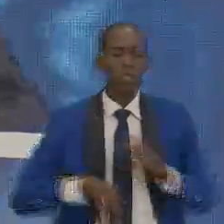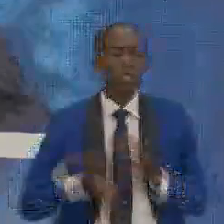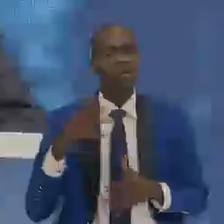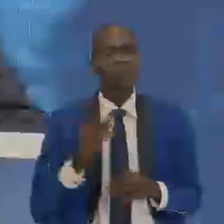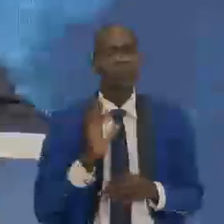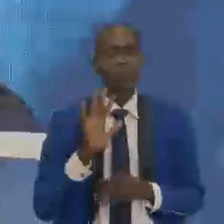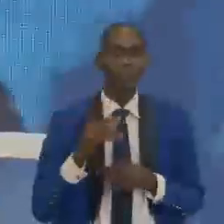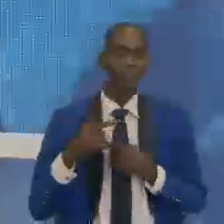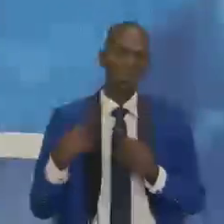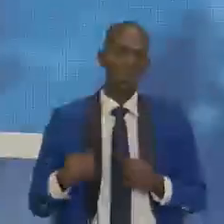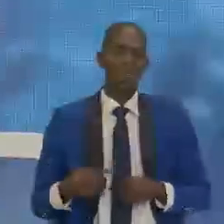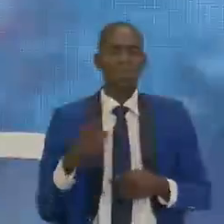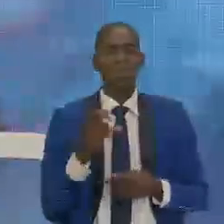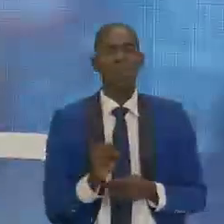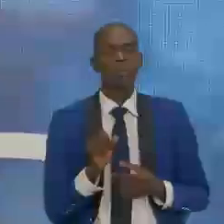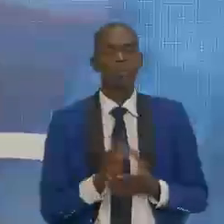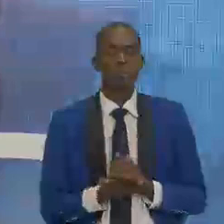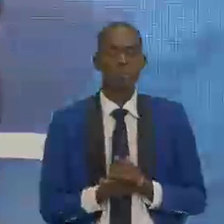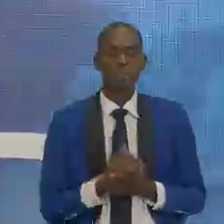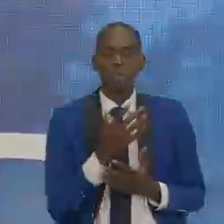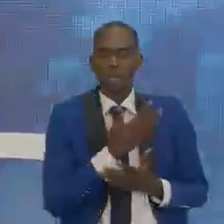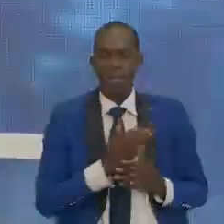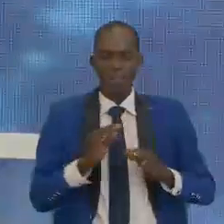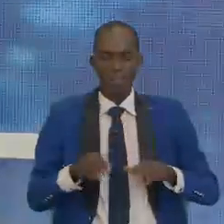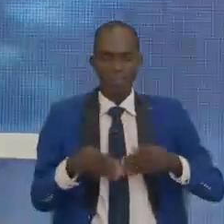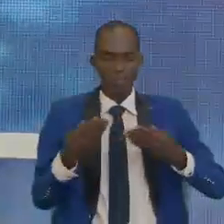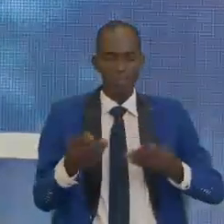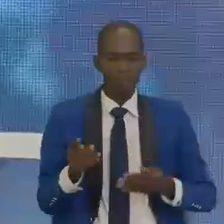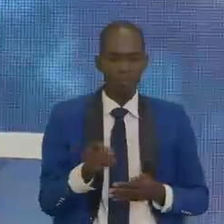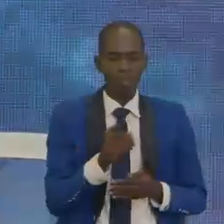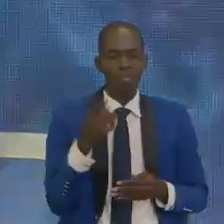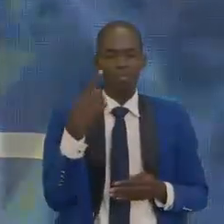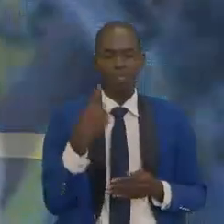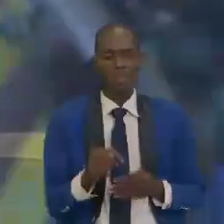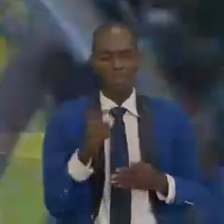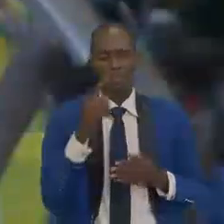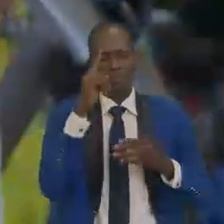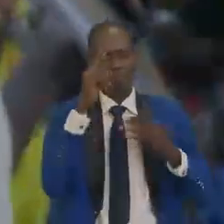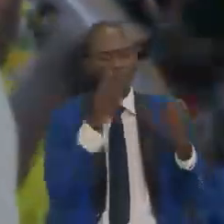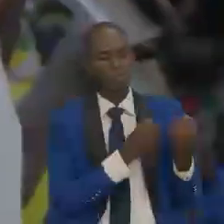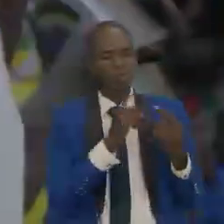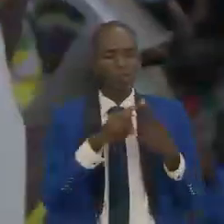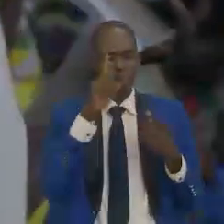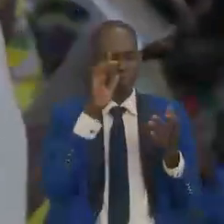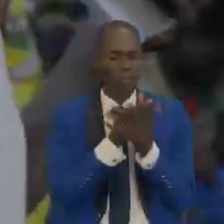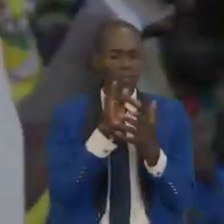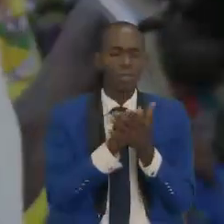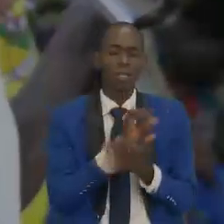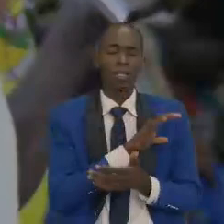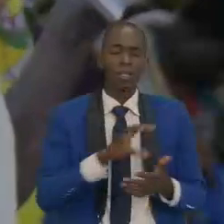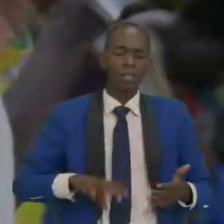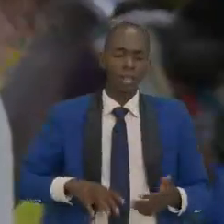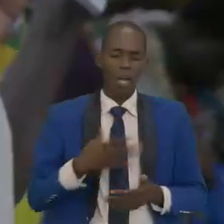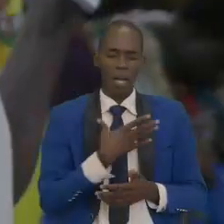hearts. And grant them the faith to believe that Christ and Christ alone is